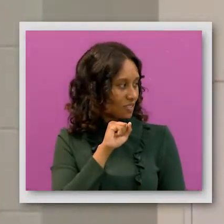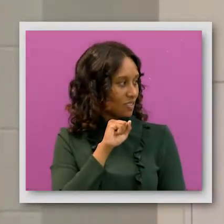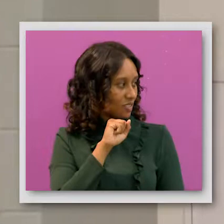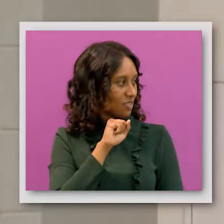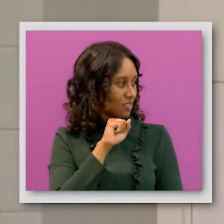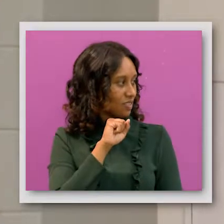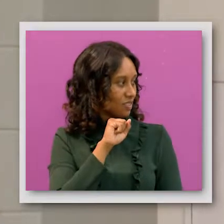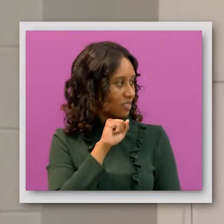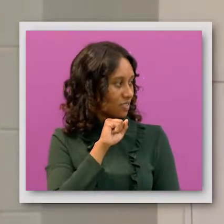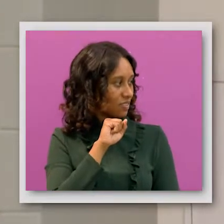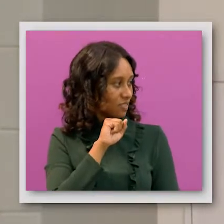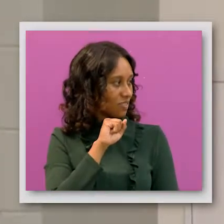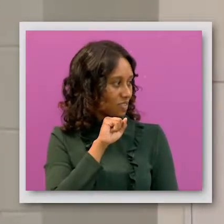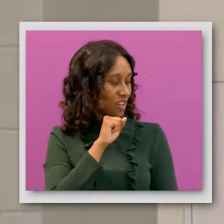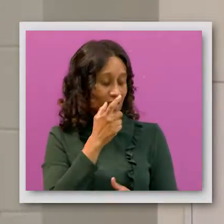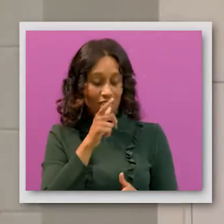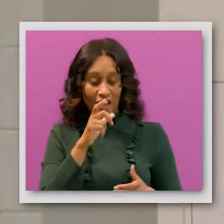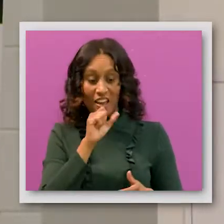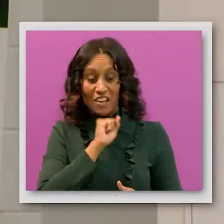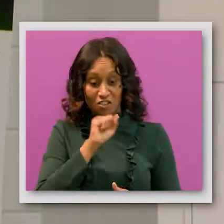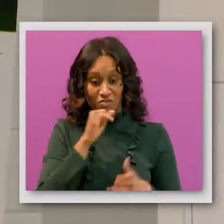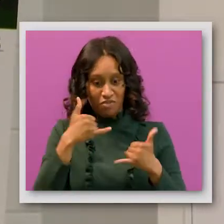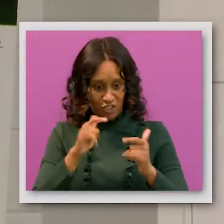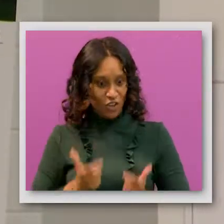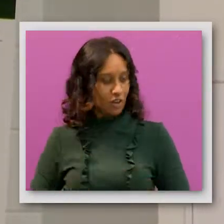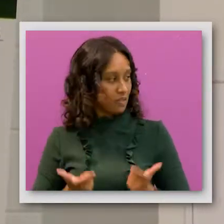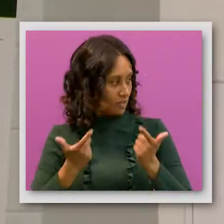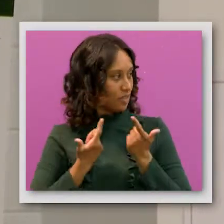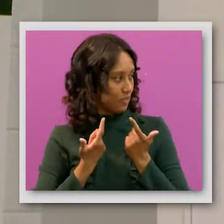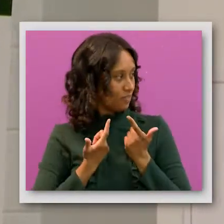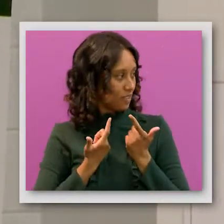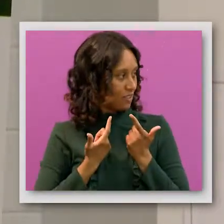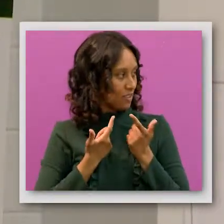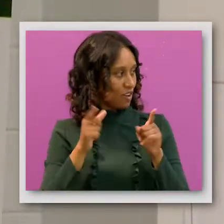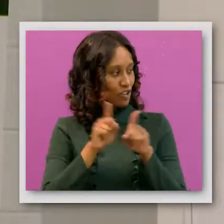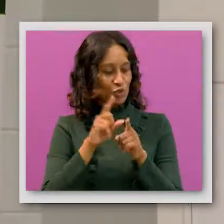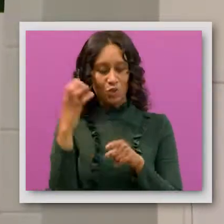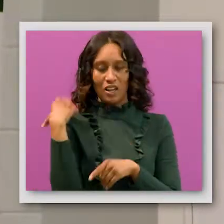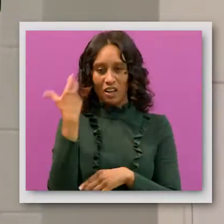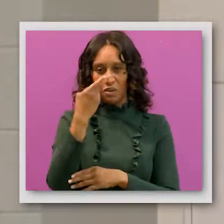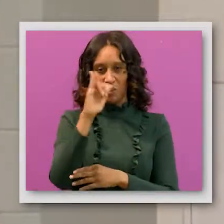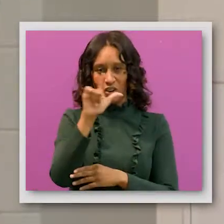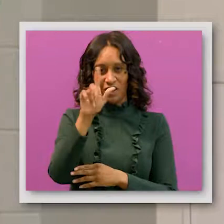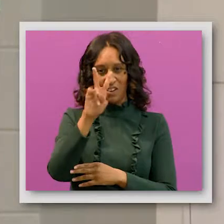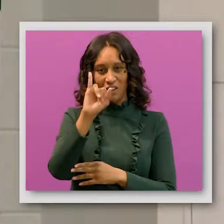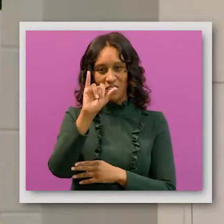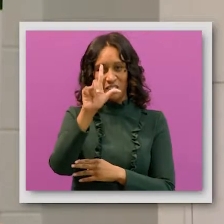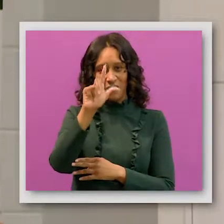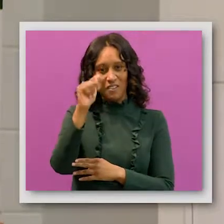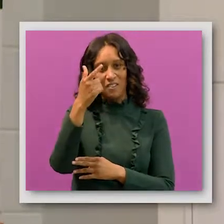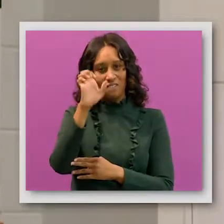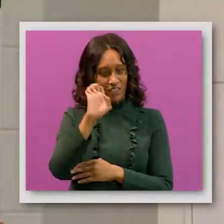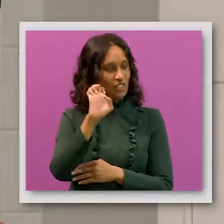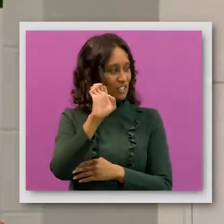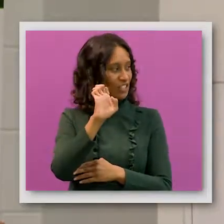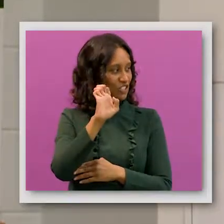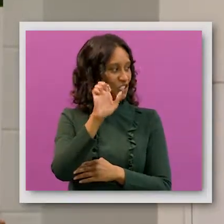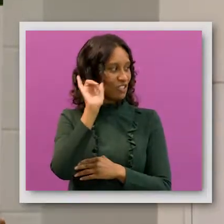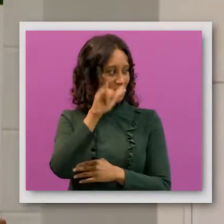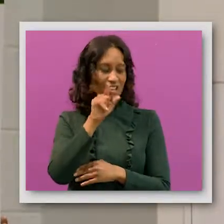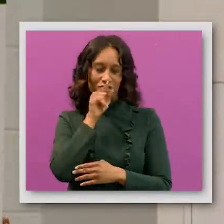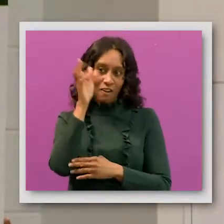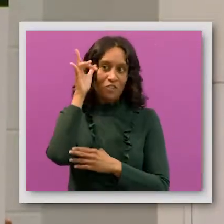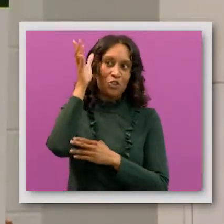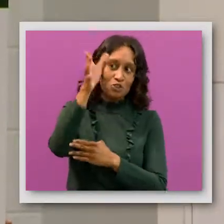slogan, which is "Aging is living." And then I'm going to add the Capitol Hill Village slogan, which is "Aging is the future